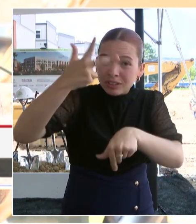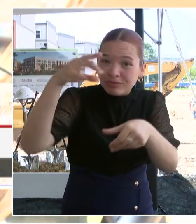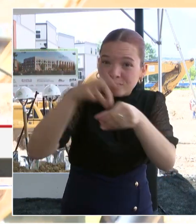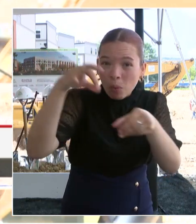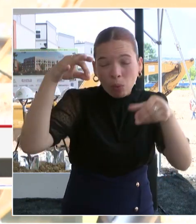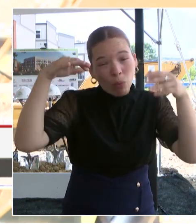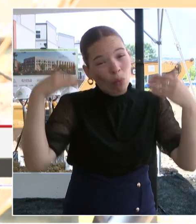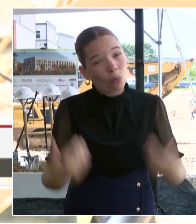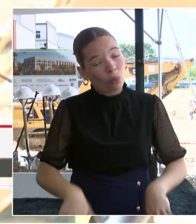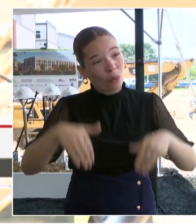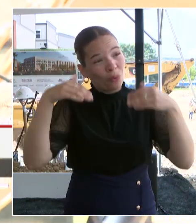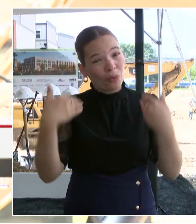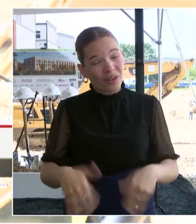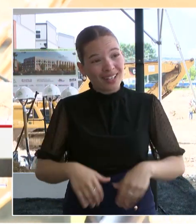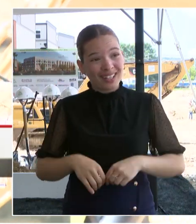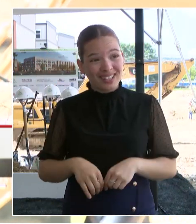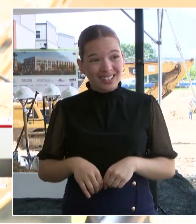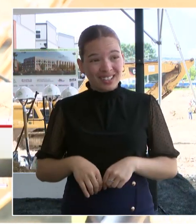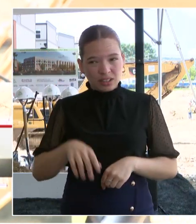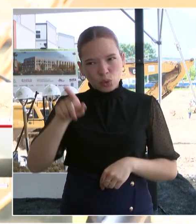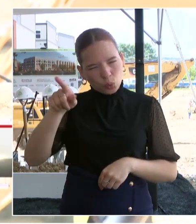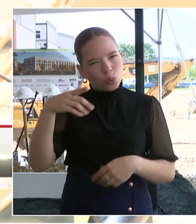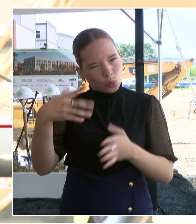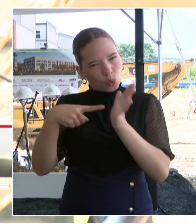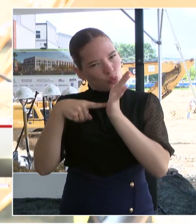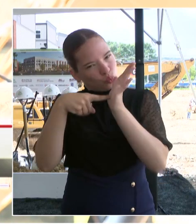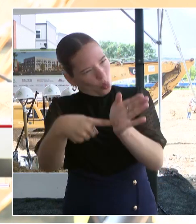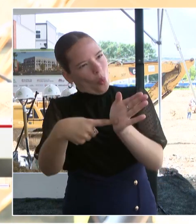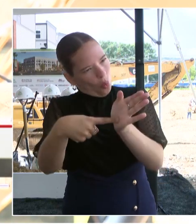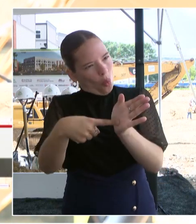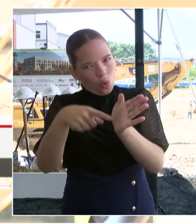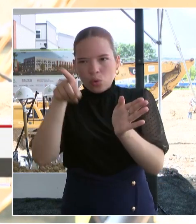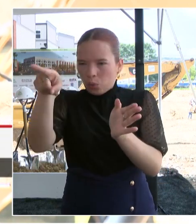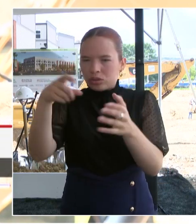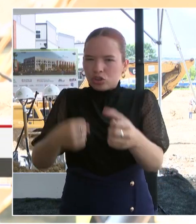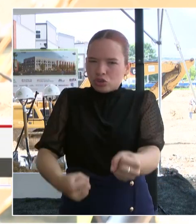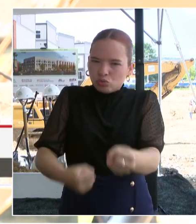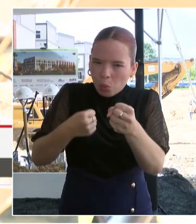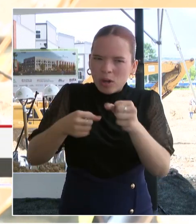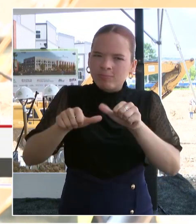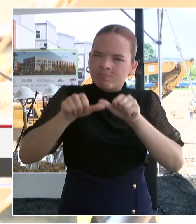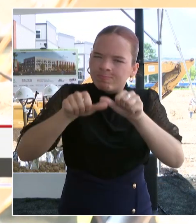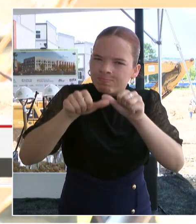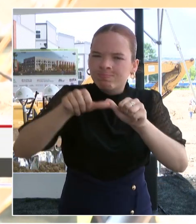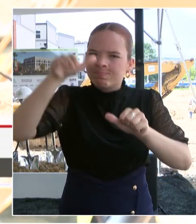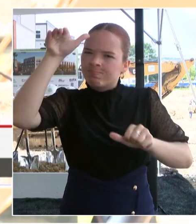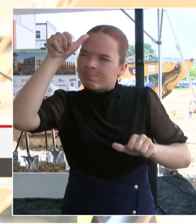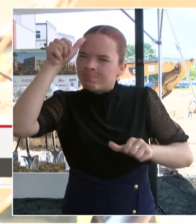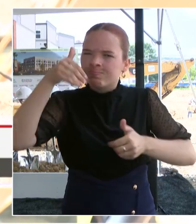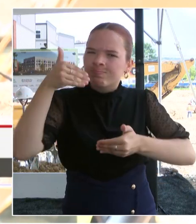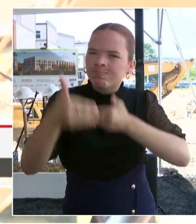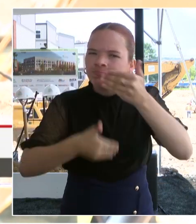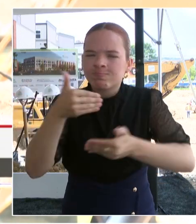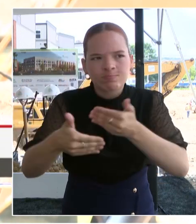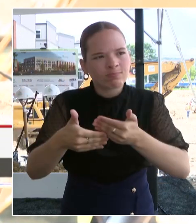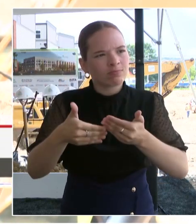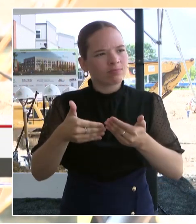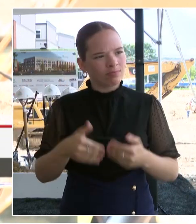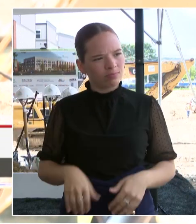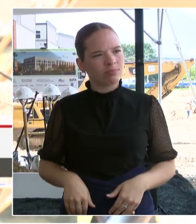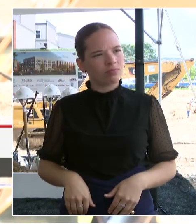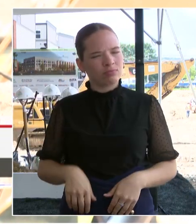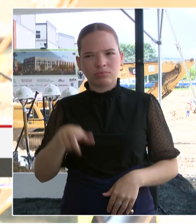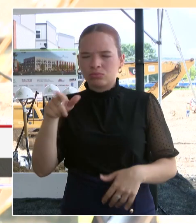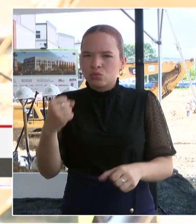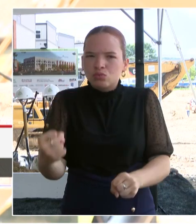record of creating a bold urban policy agenda, making